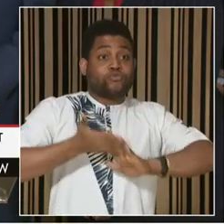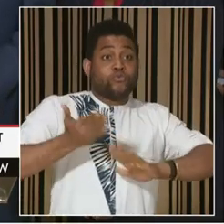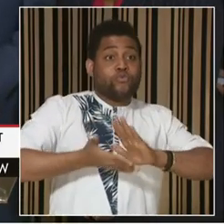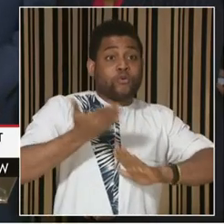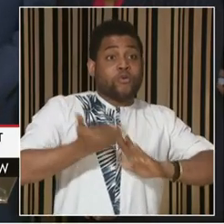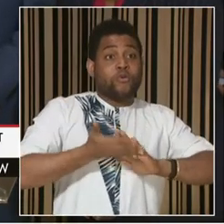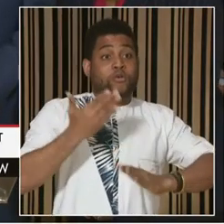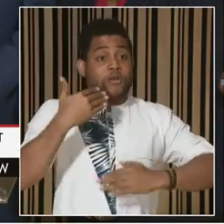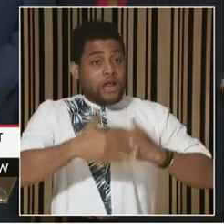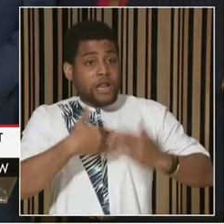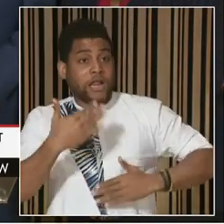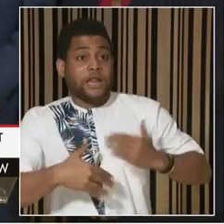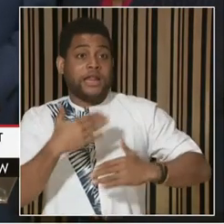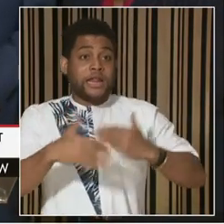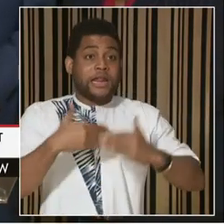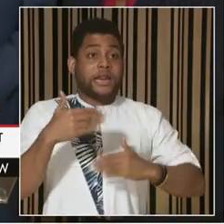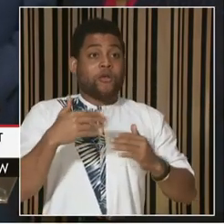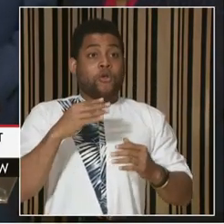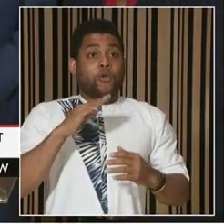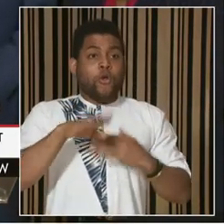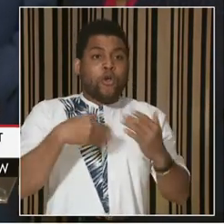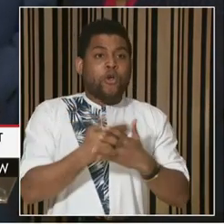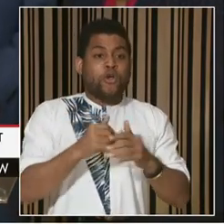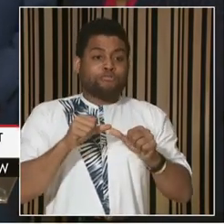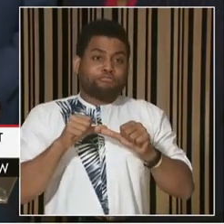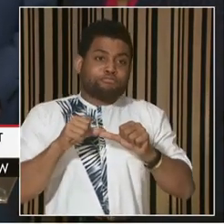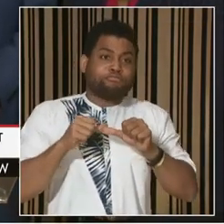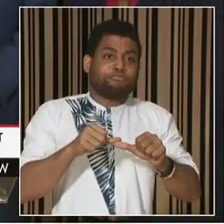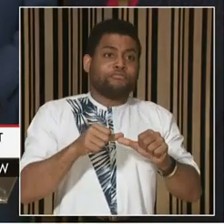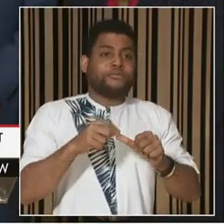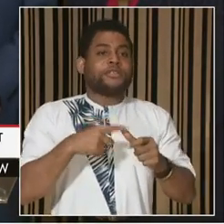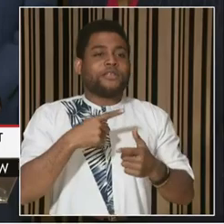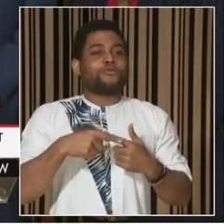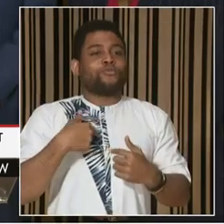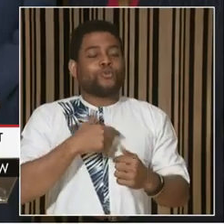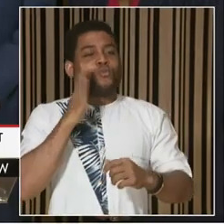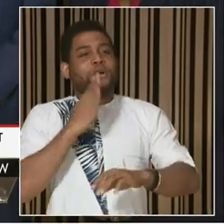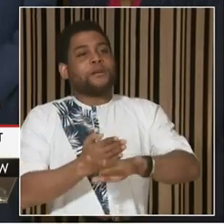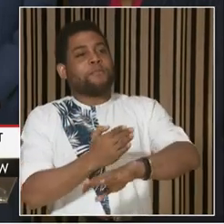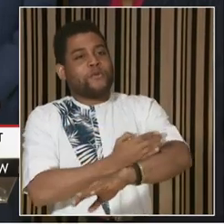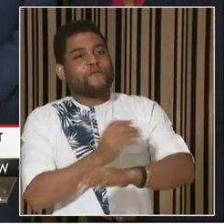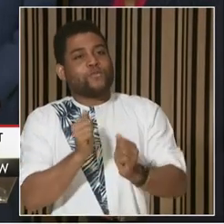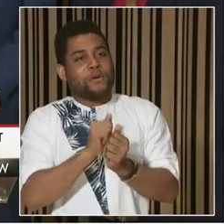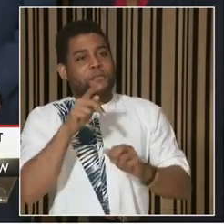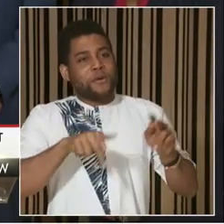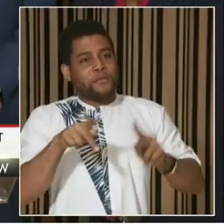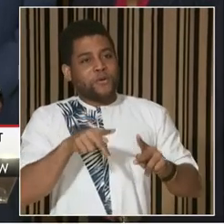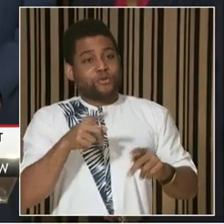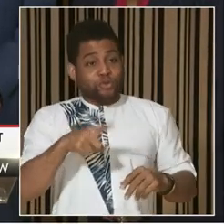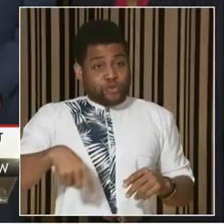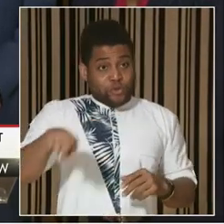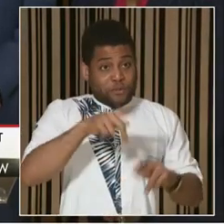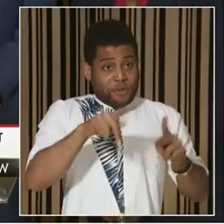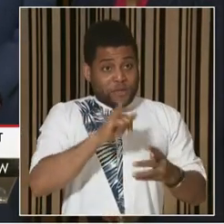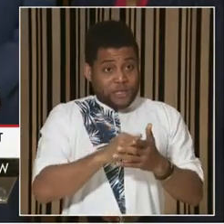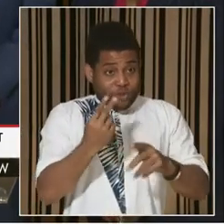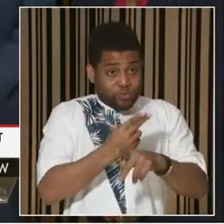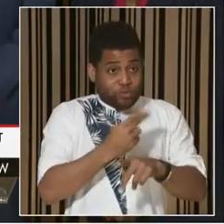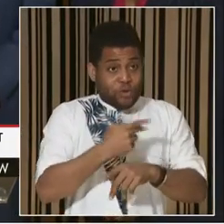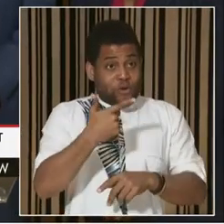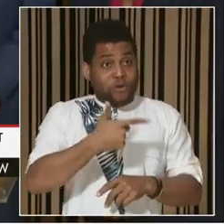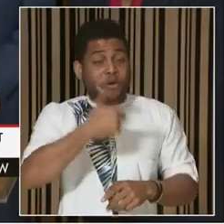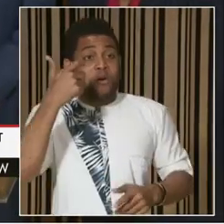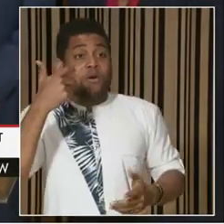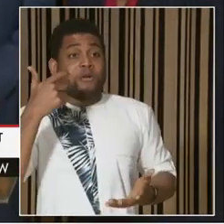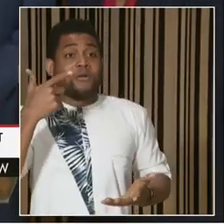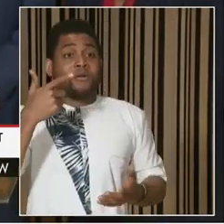cylinders, that we're going to see improvements in people who are using guns. We're going to see improvements with